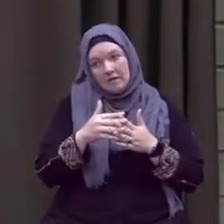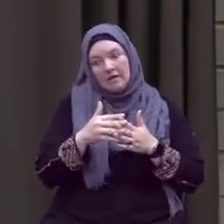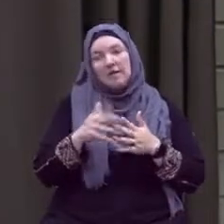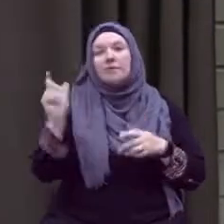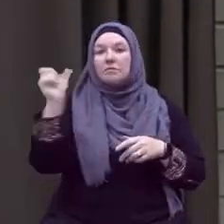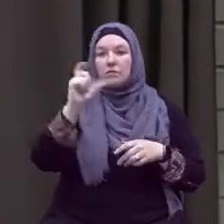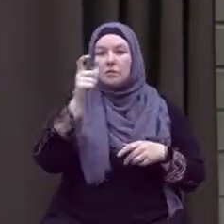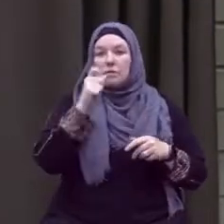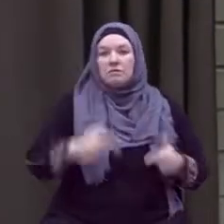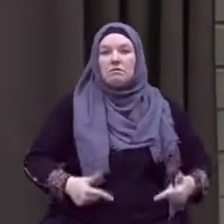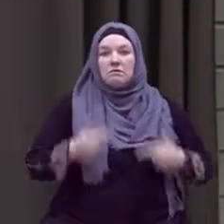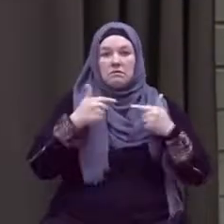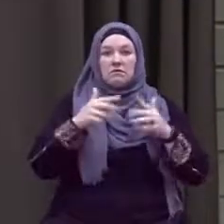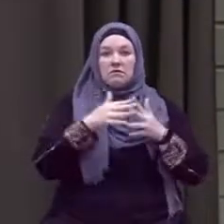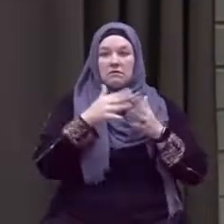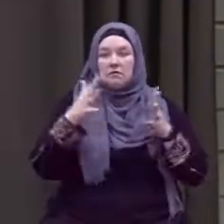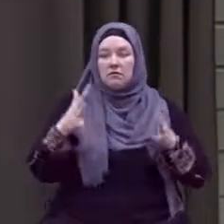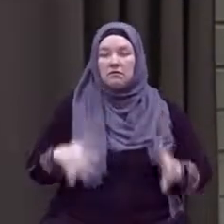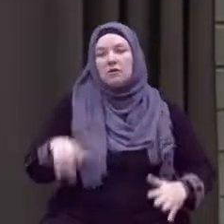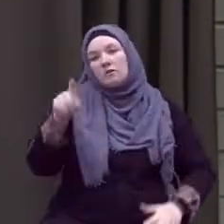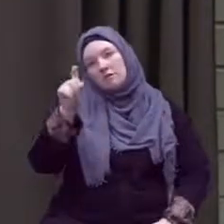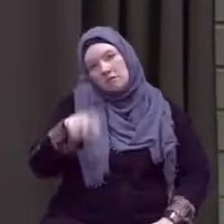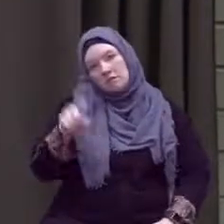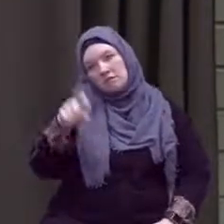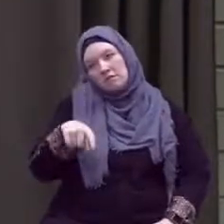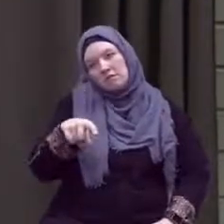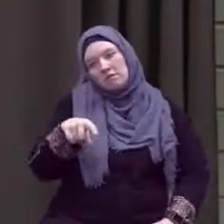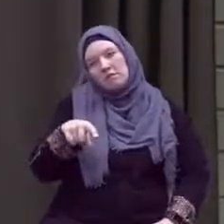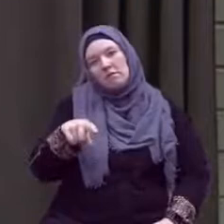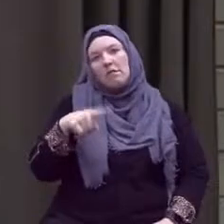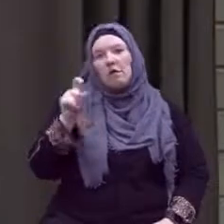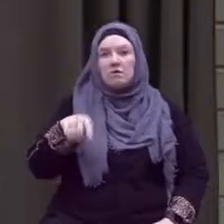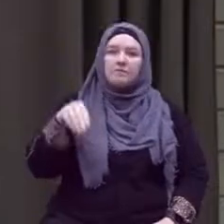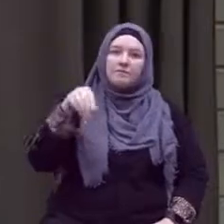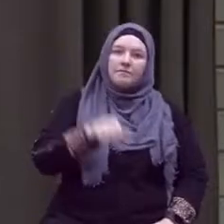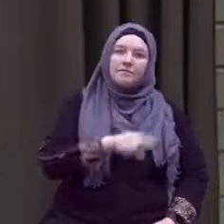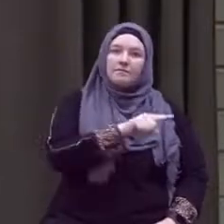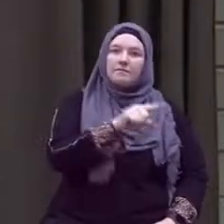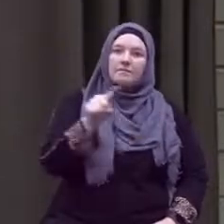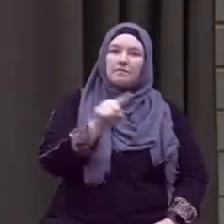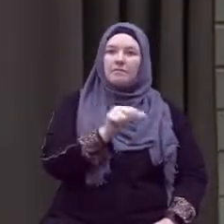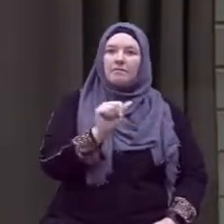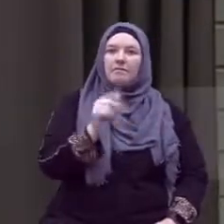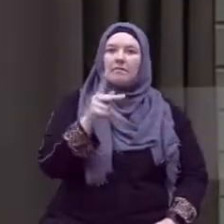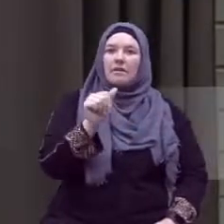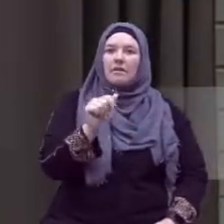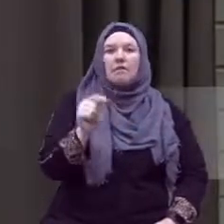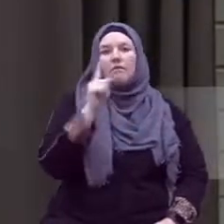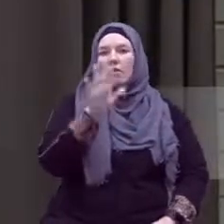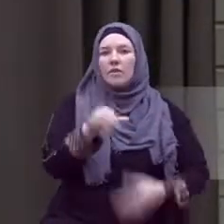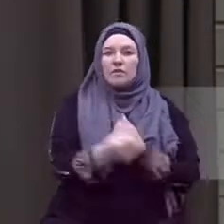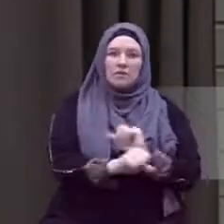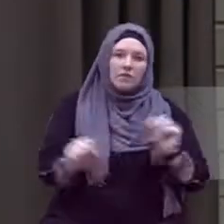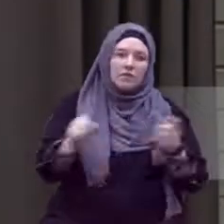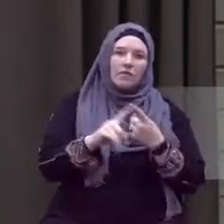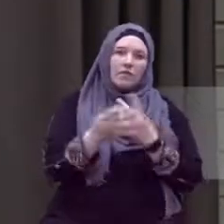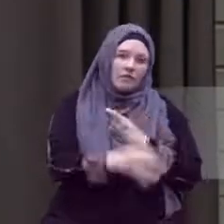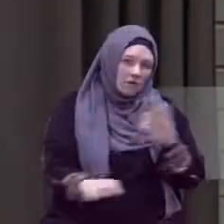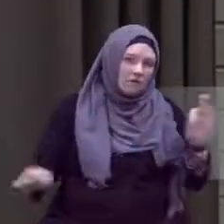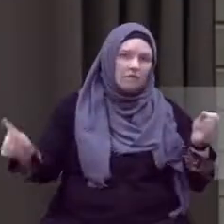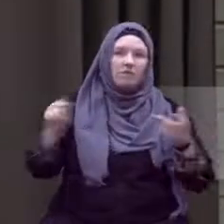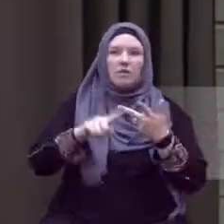The Muslims who live in America should pay the zakah for their safety, for their freedom,